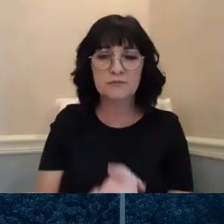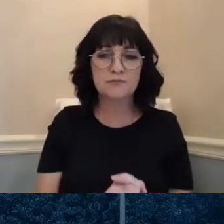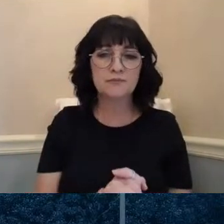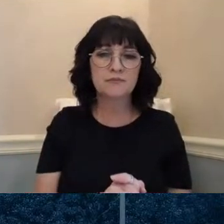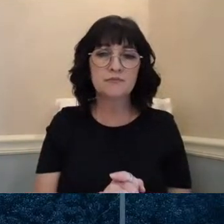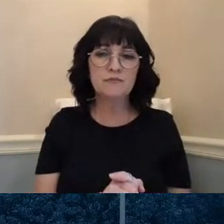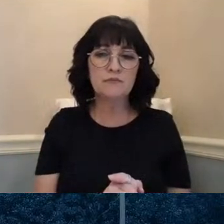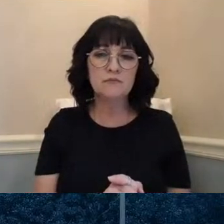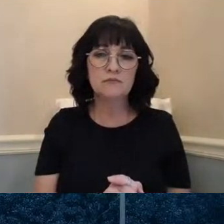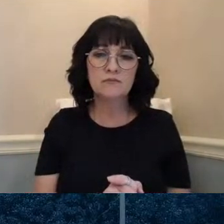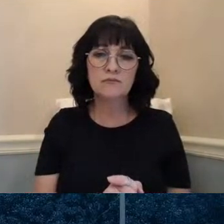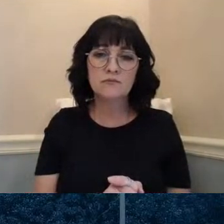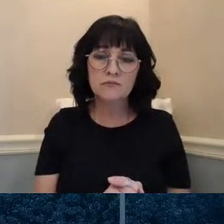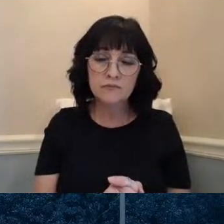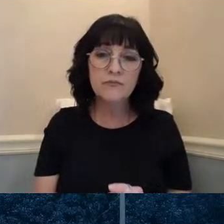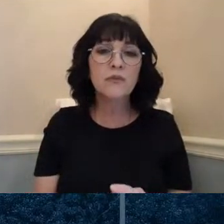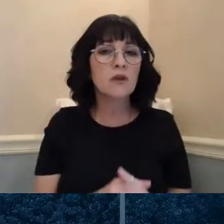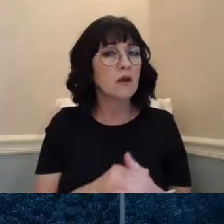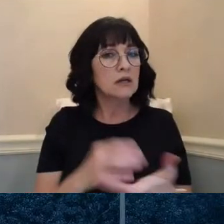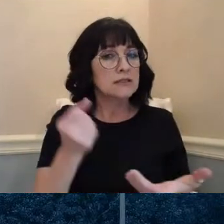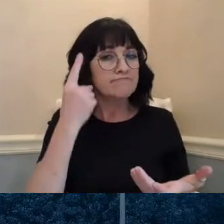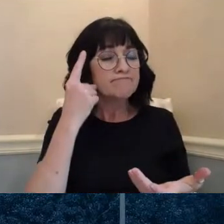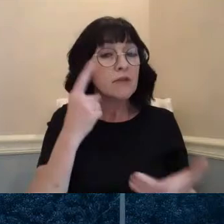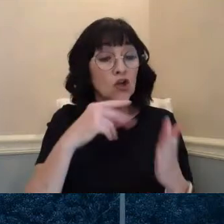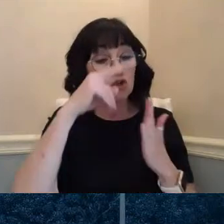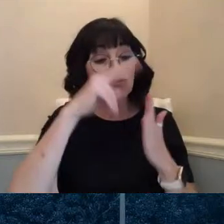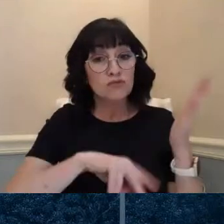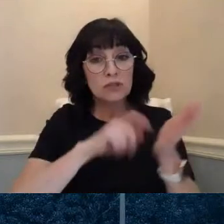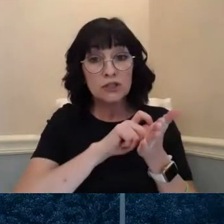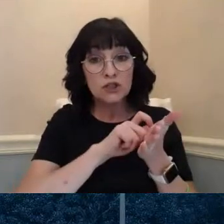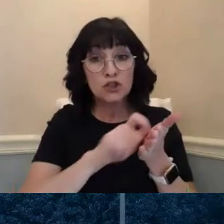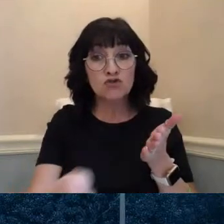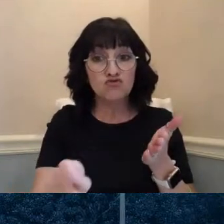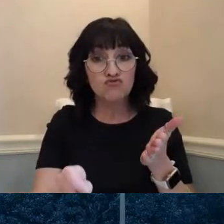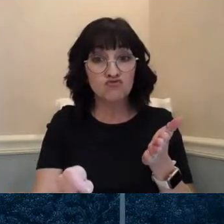strengthening our literacy preparation for the next